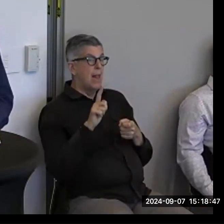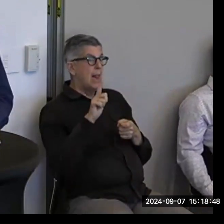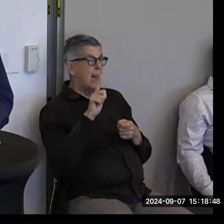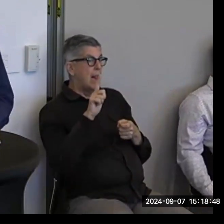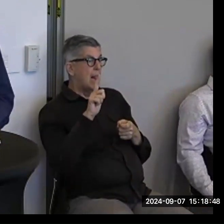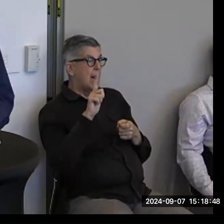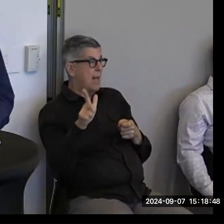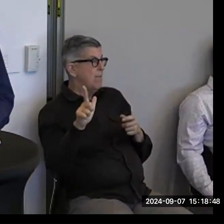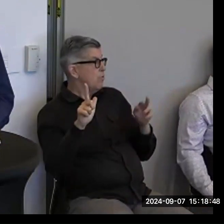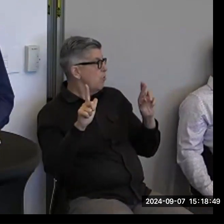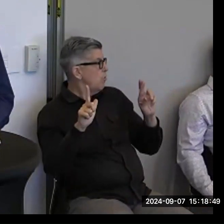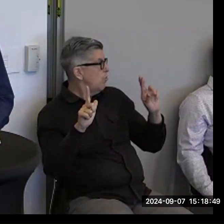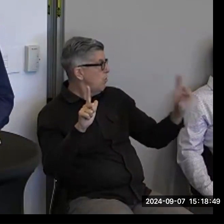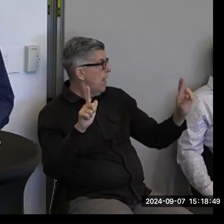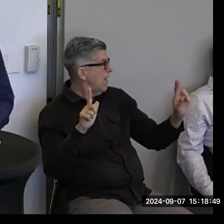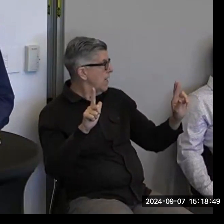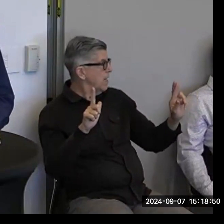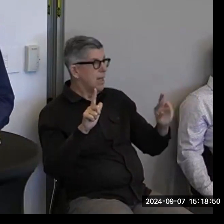right?